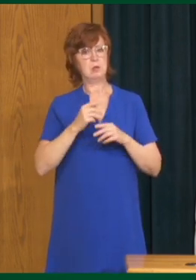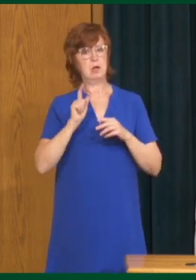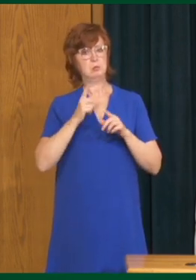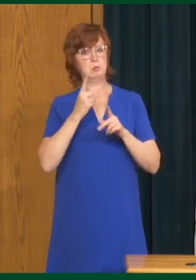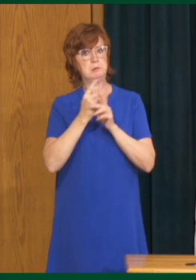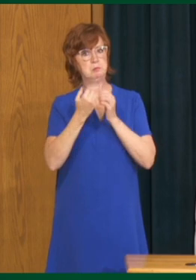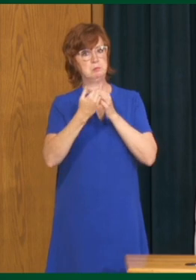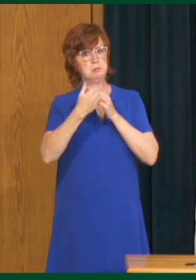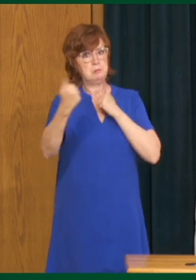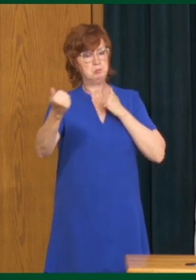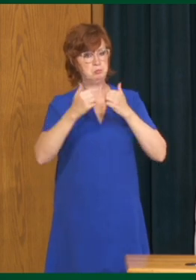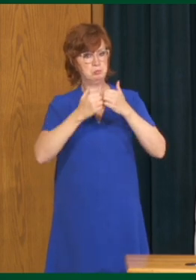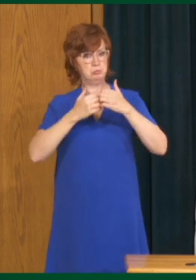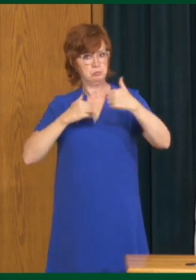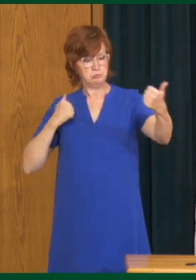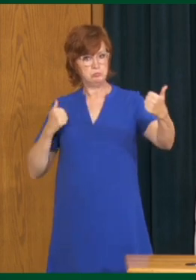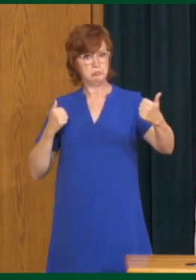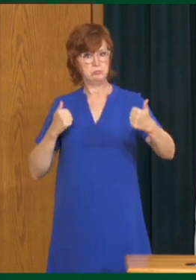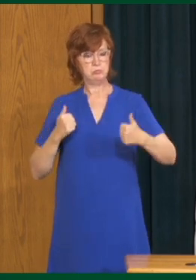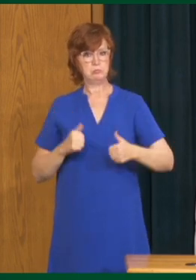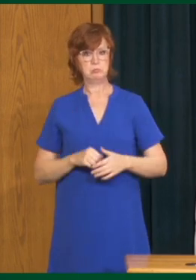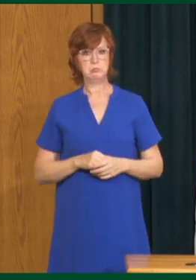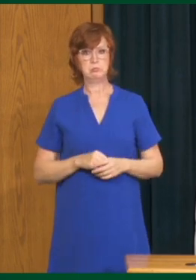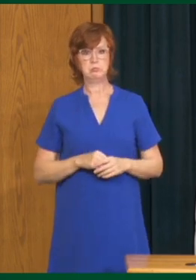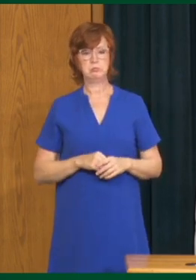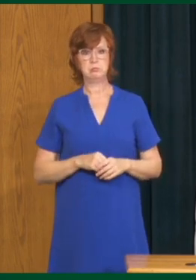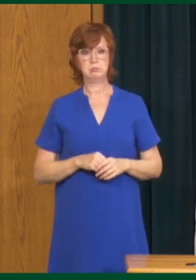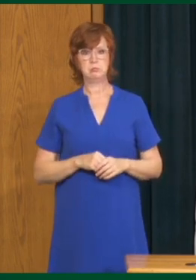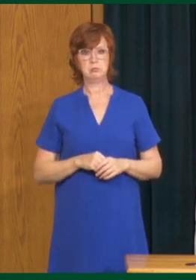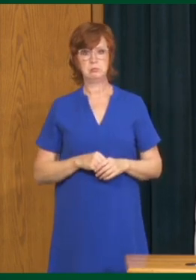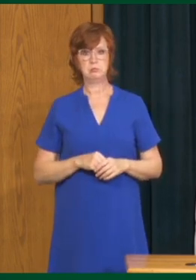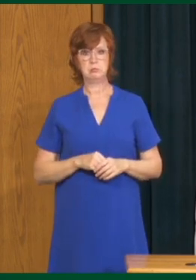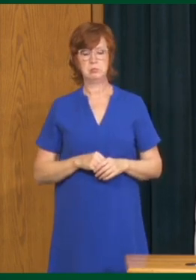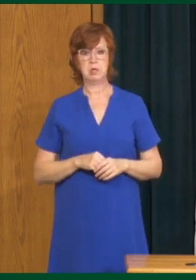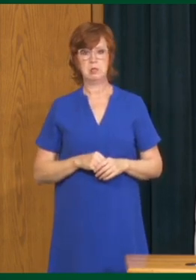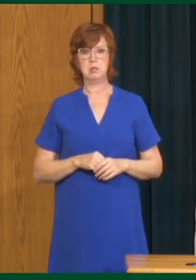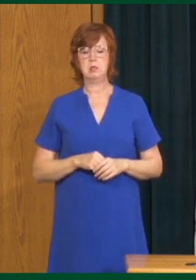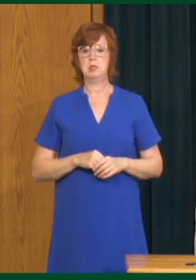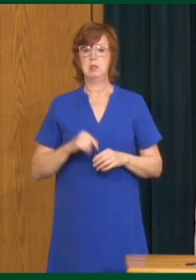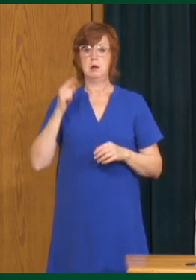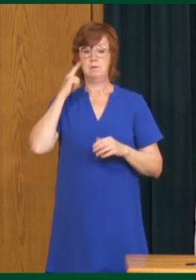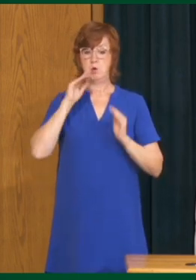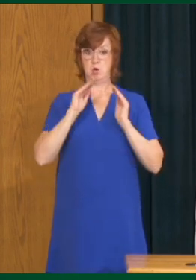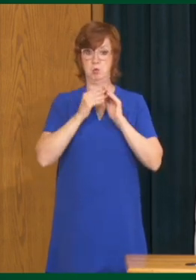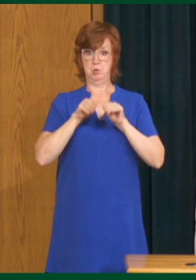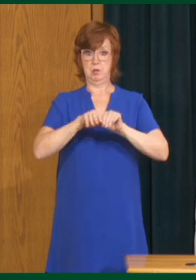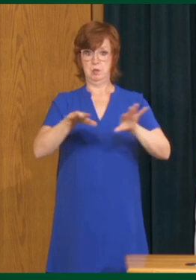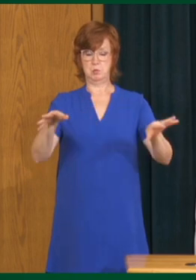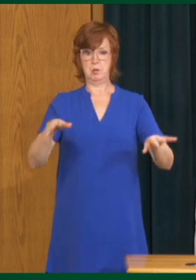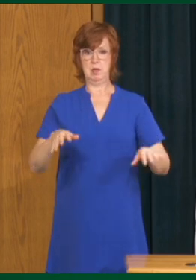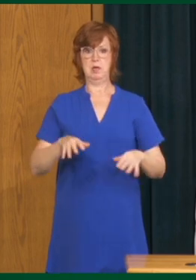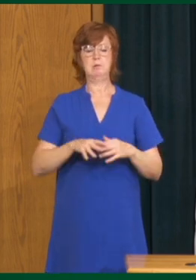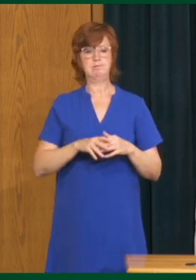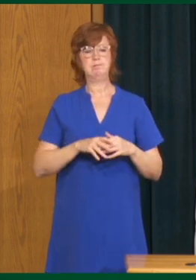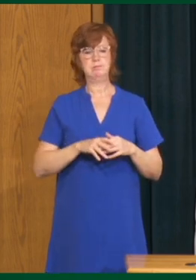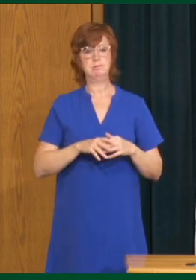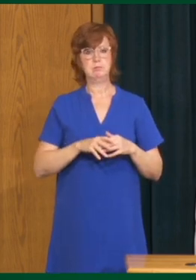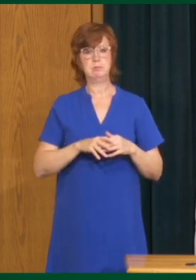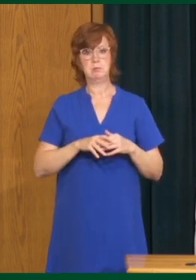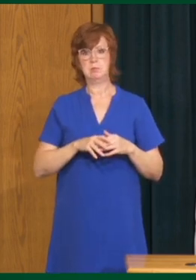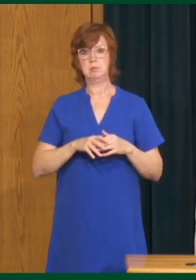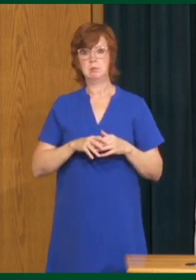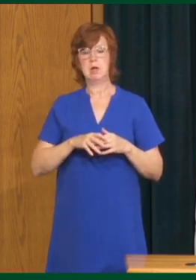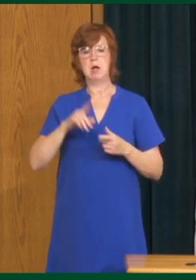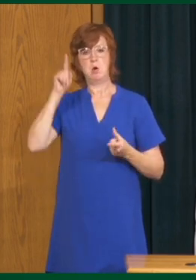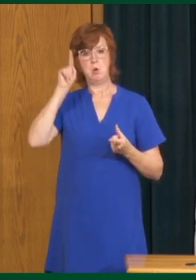distancing, and if you are in a setting where there's a communal outbreak, even some extra precautions about not hosting or attending any